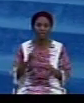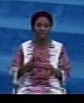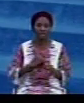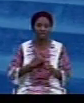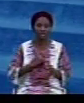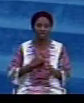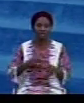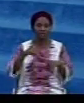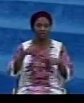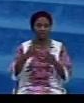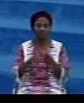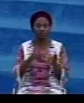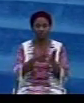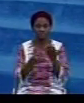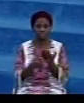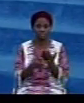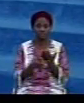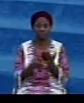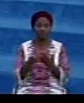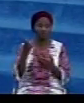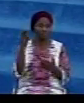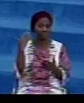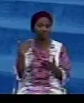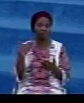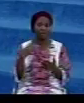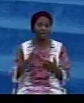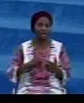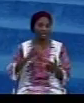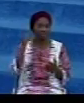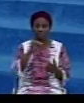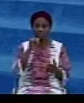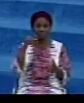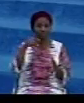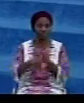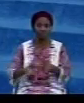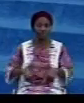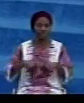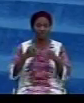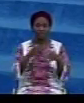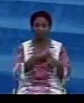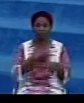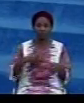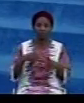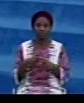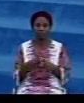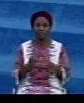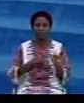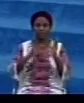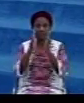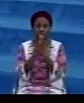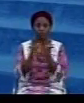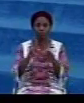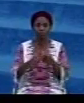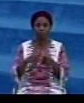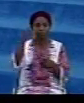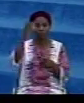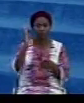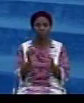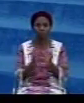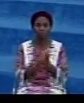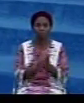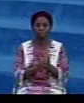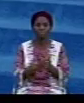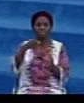not a member of the Palaif. So then I told God that I know the family I came from, that God, if you do this thing now, because I'm here to Lautech, I will praise